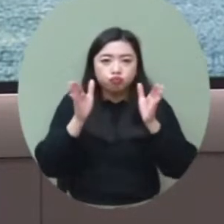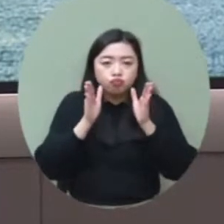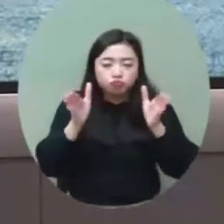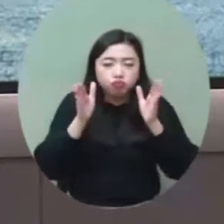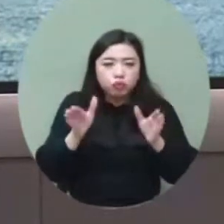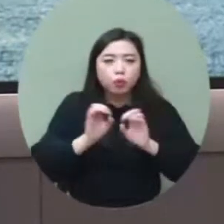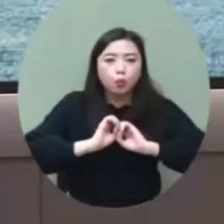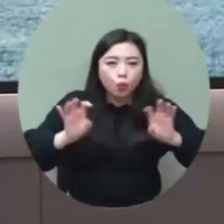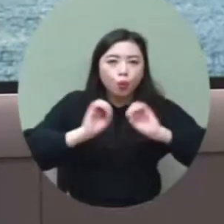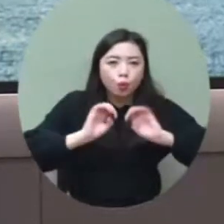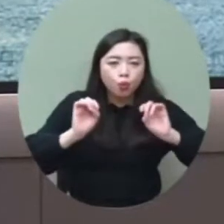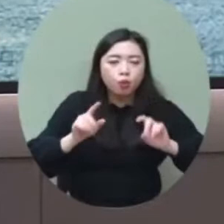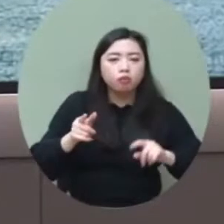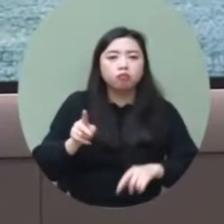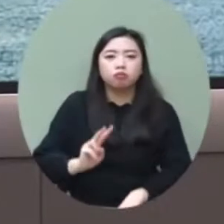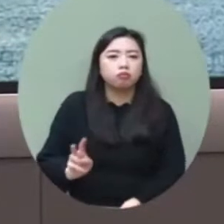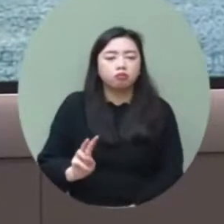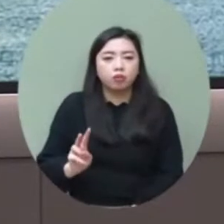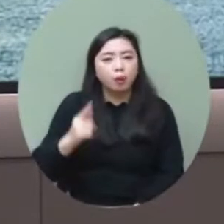Transparency